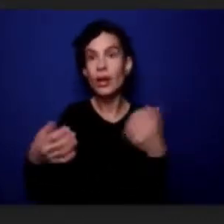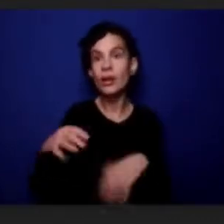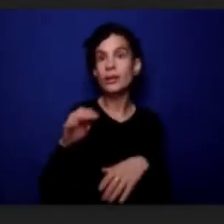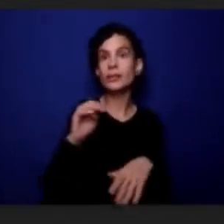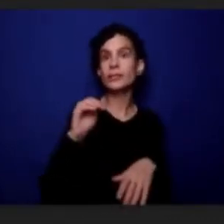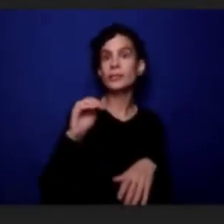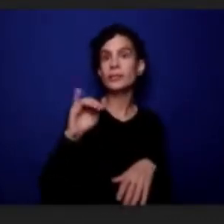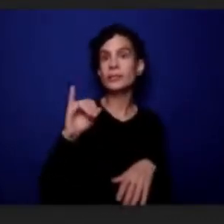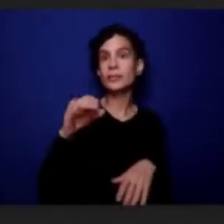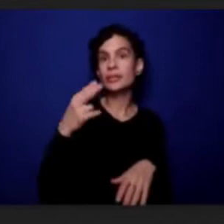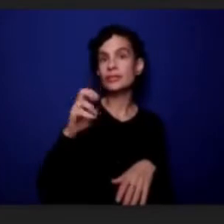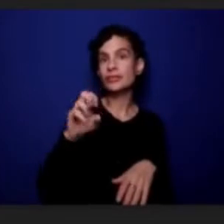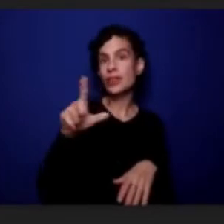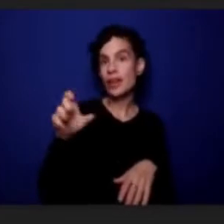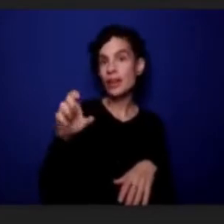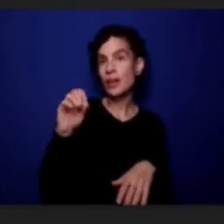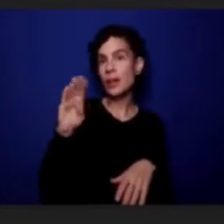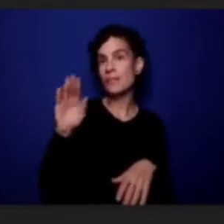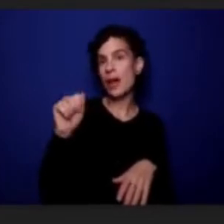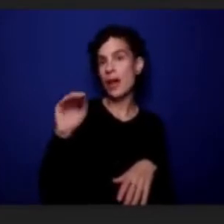Kind of reminds me of like the